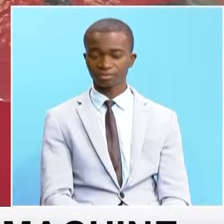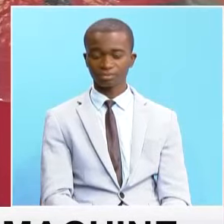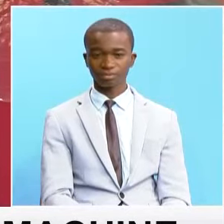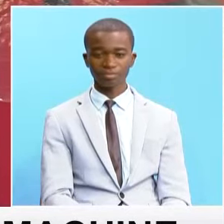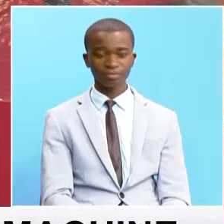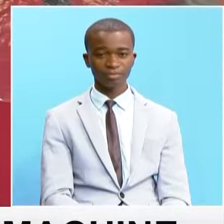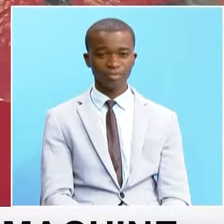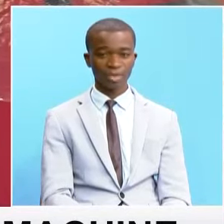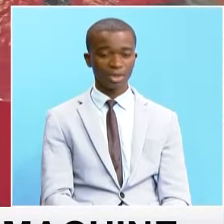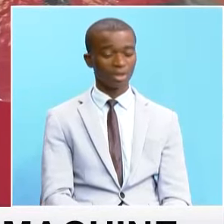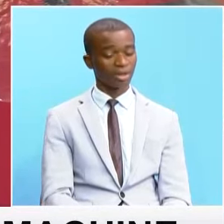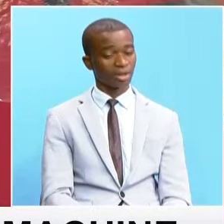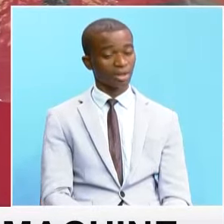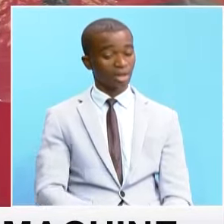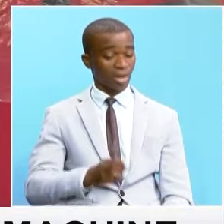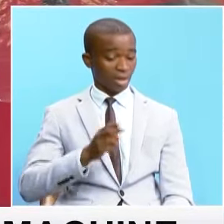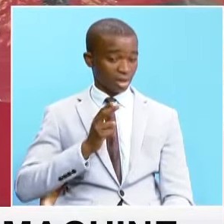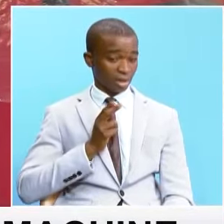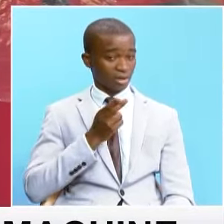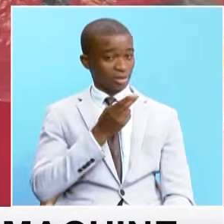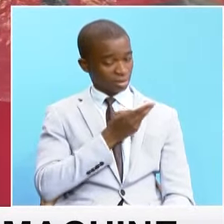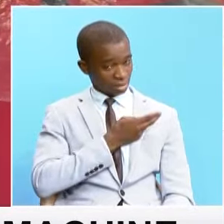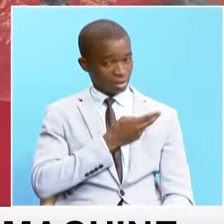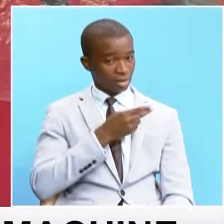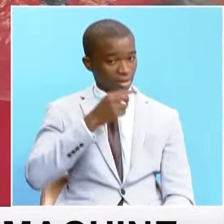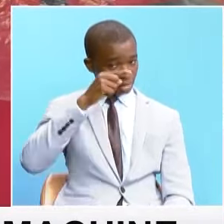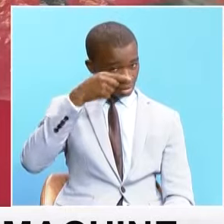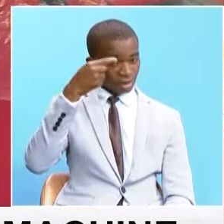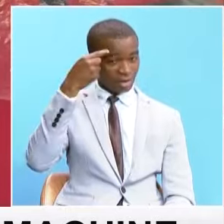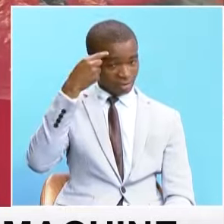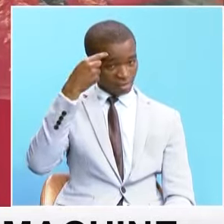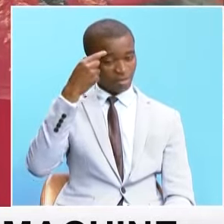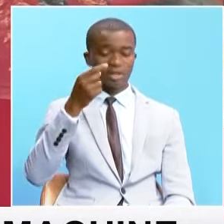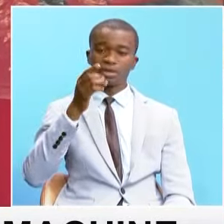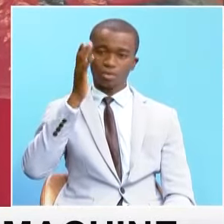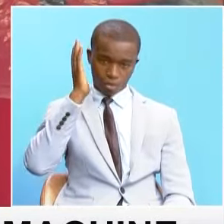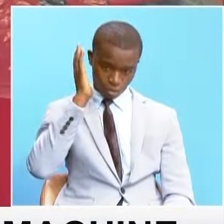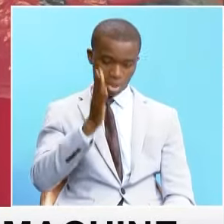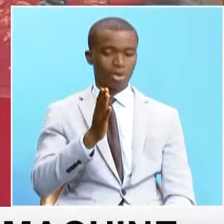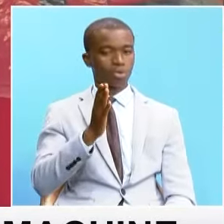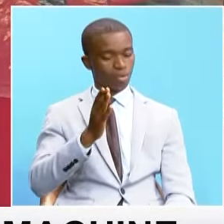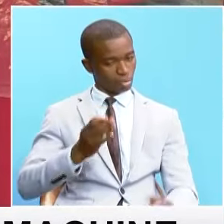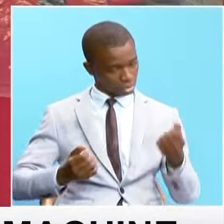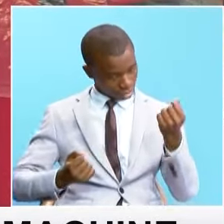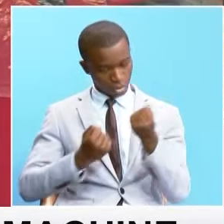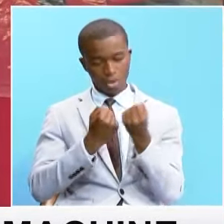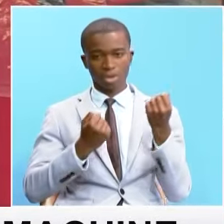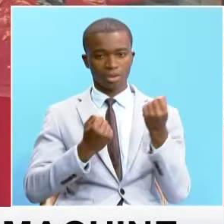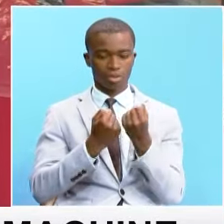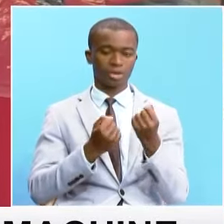are responding to their cries. People have been complaining about the state of roads, which I do also